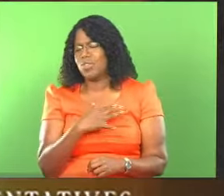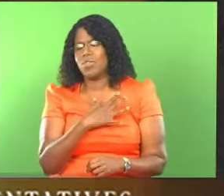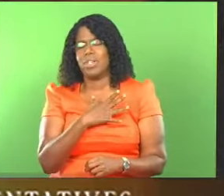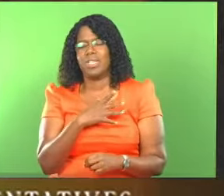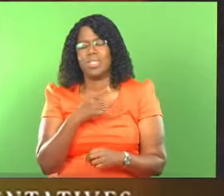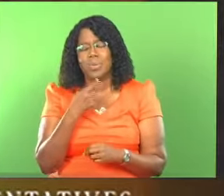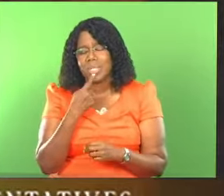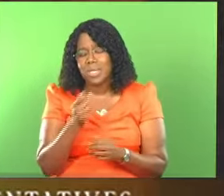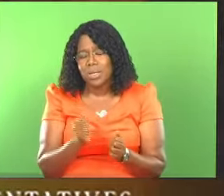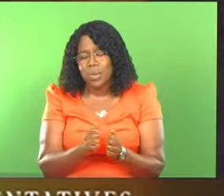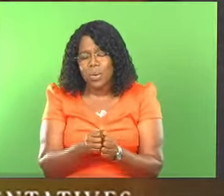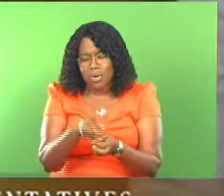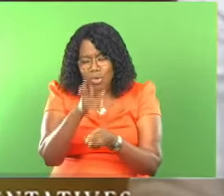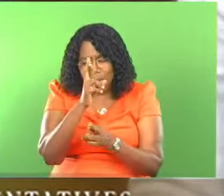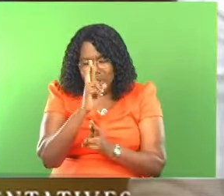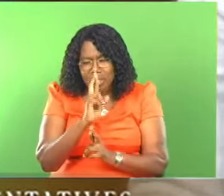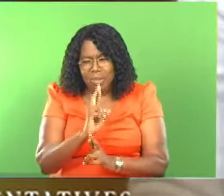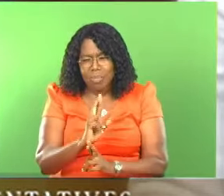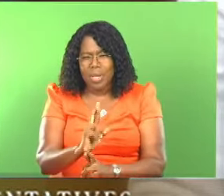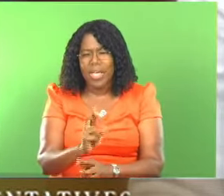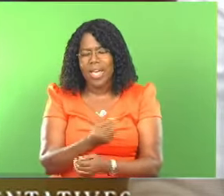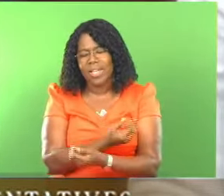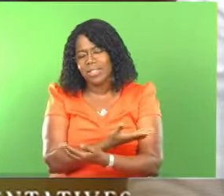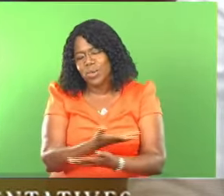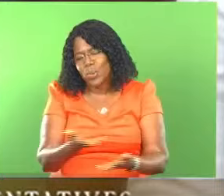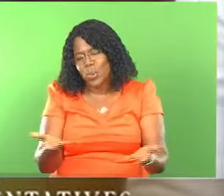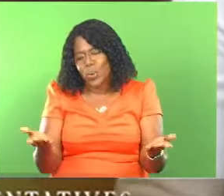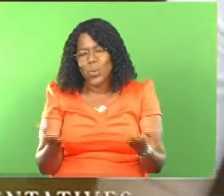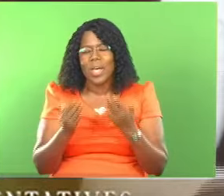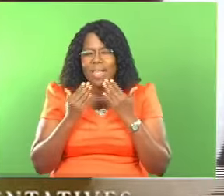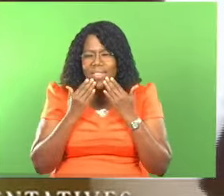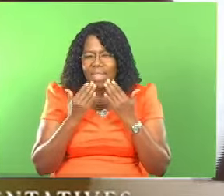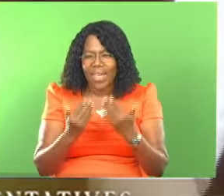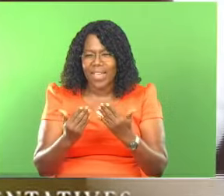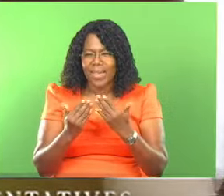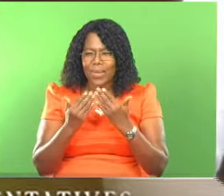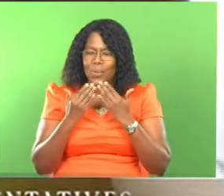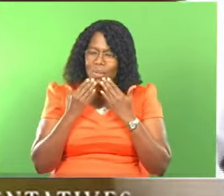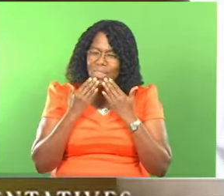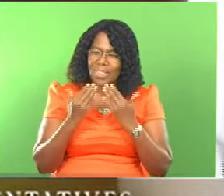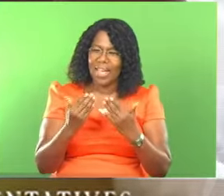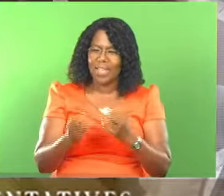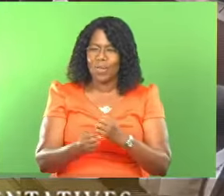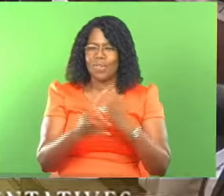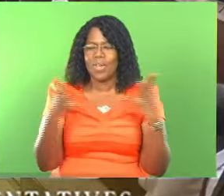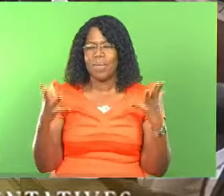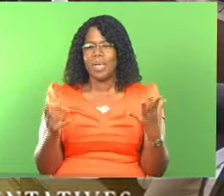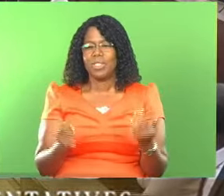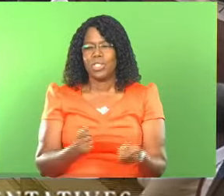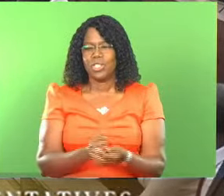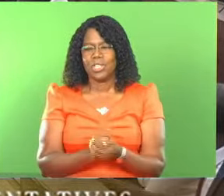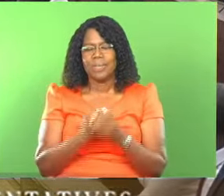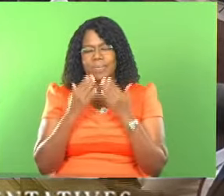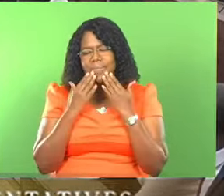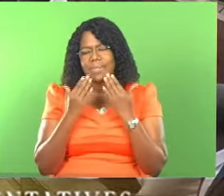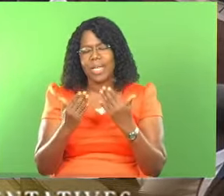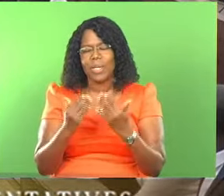respect due. Thank you. Thank you very much. Thank you.